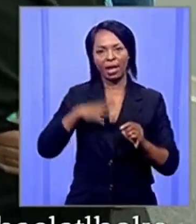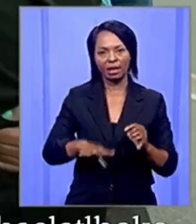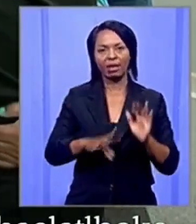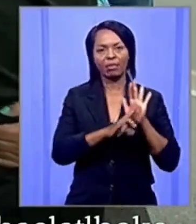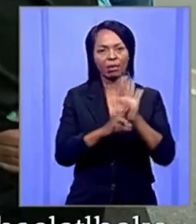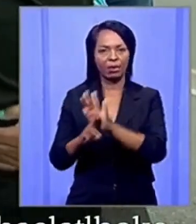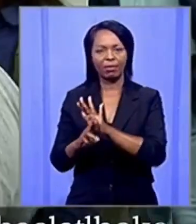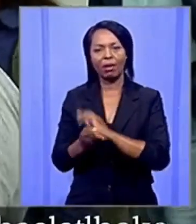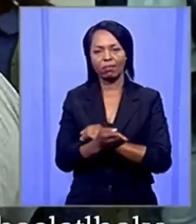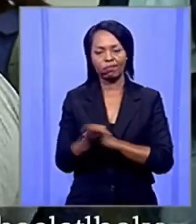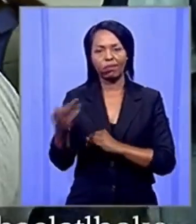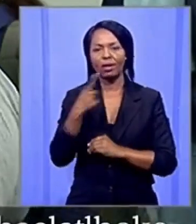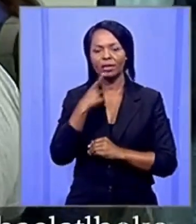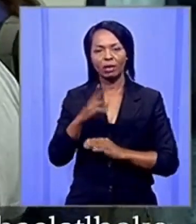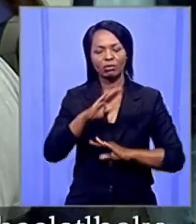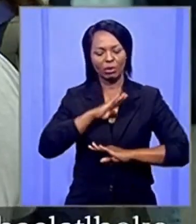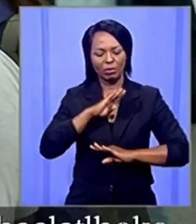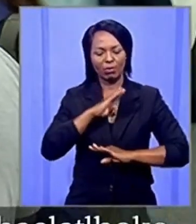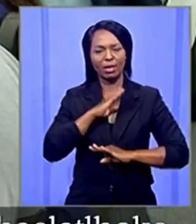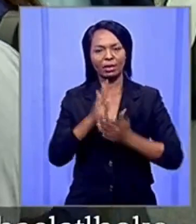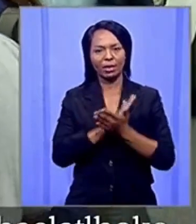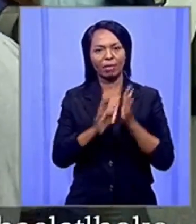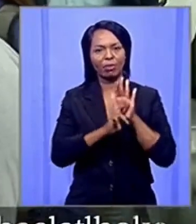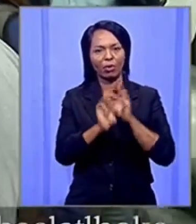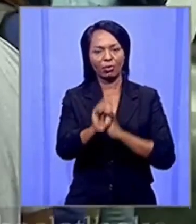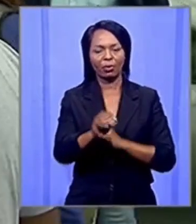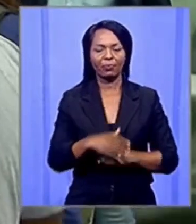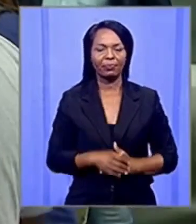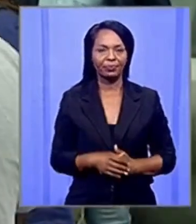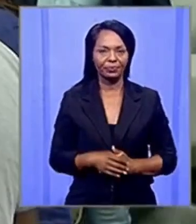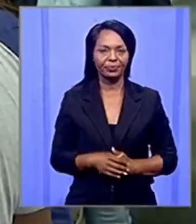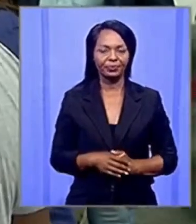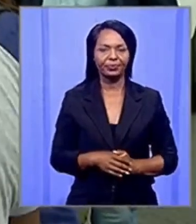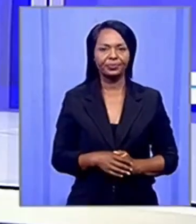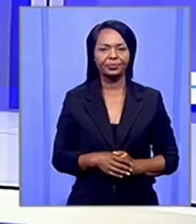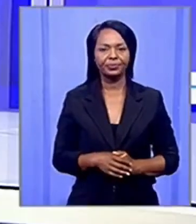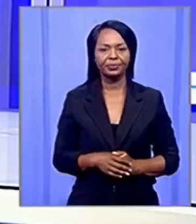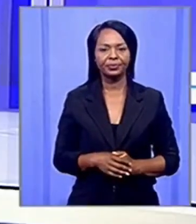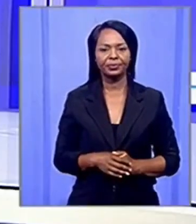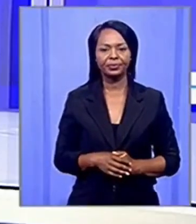re go lekane gore go na le bao ba neng ba ba emetse.